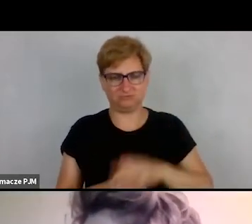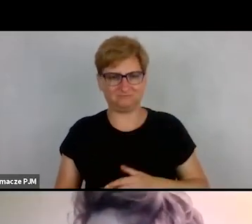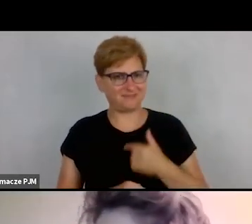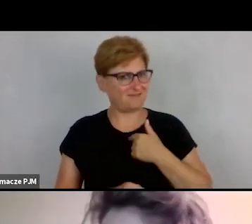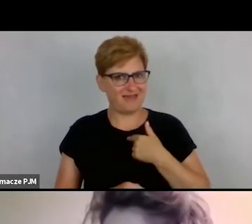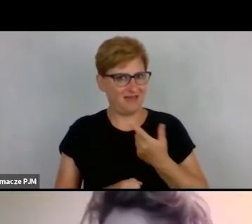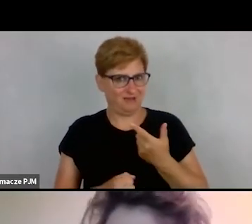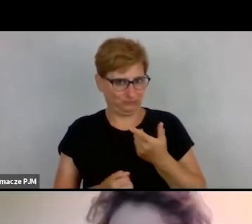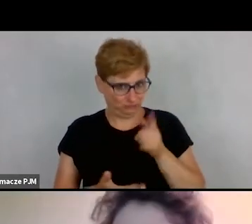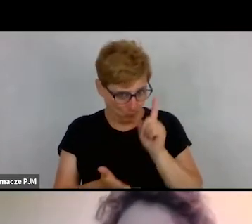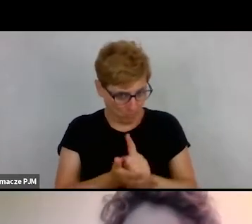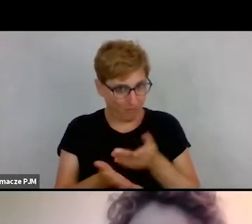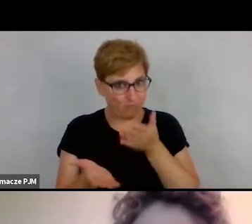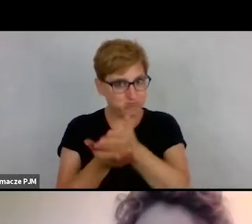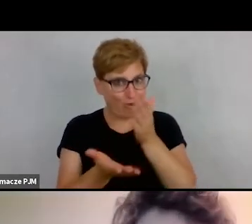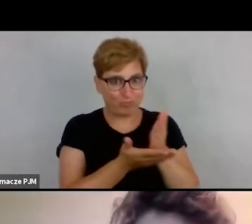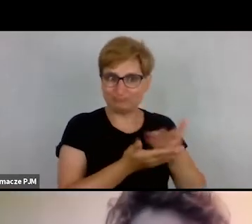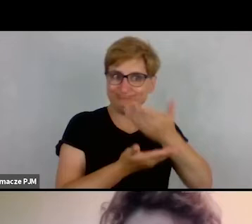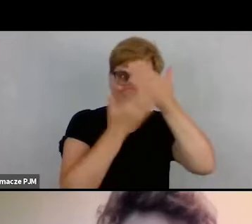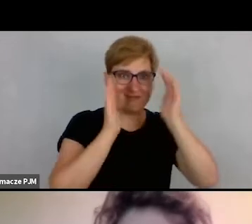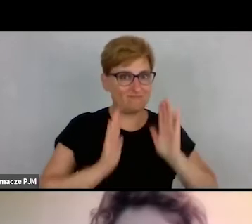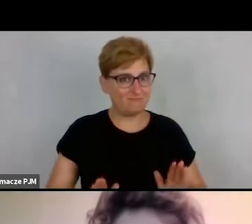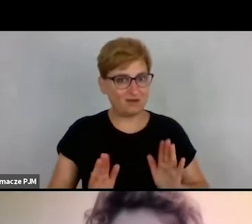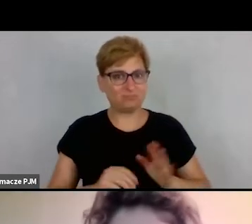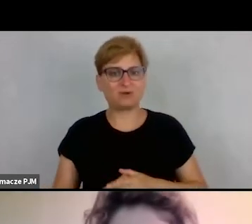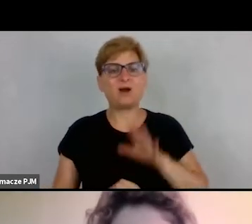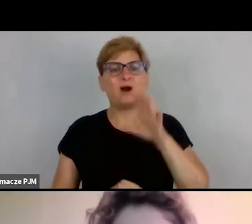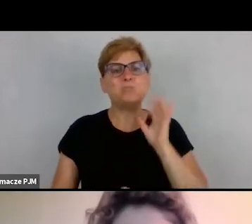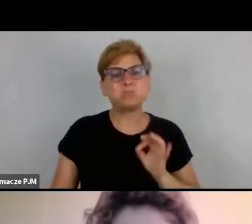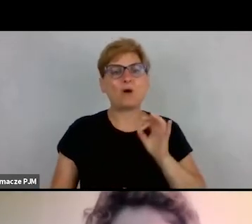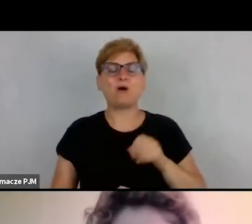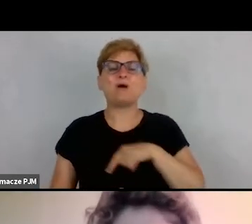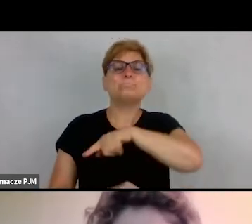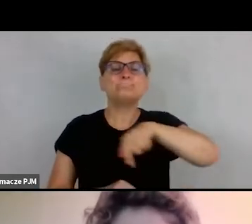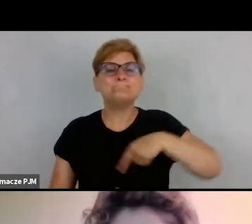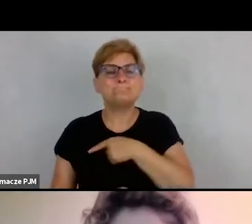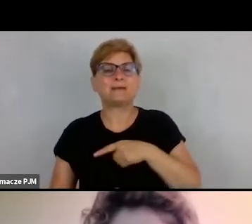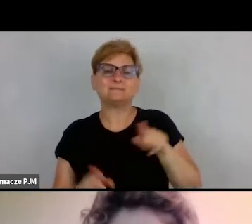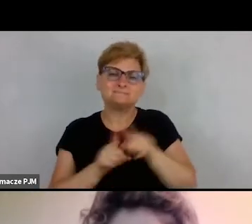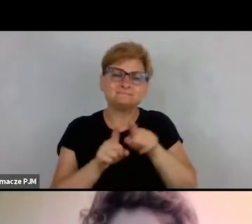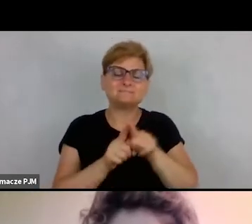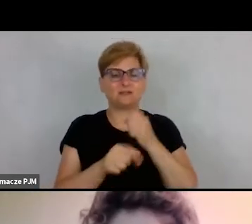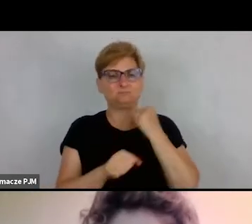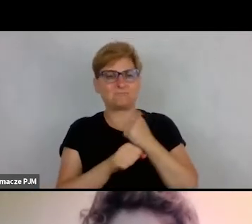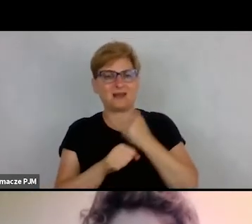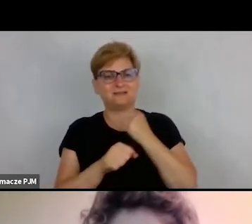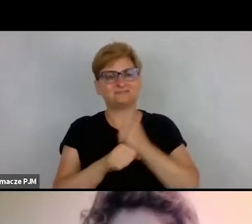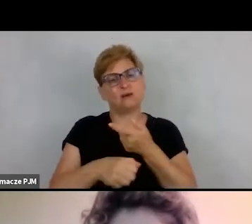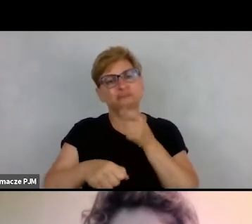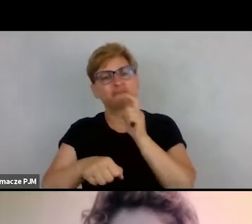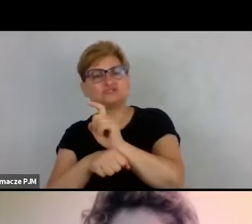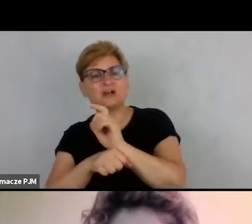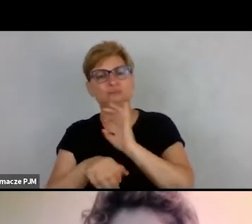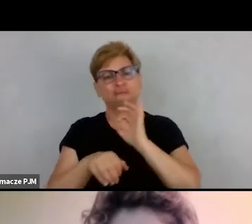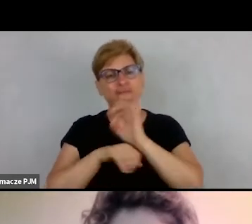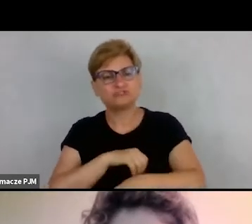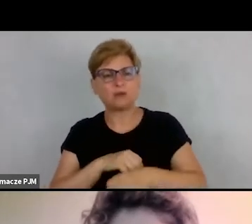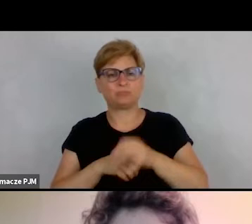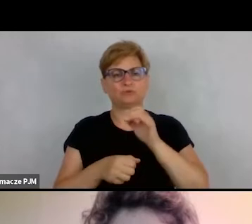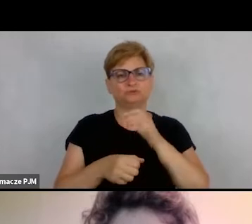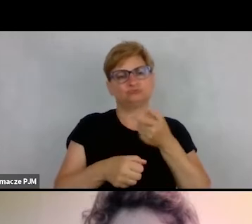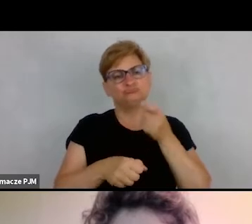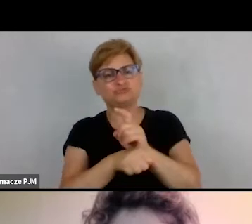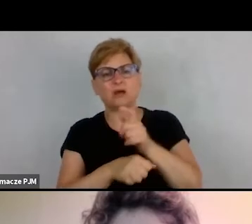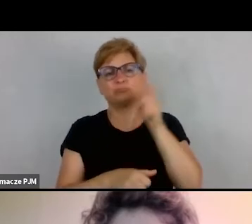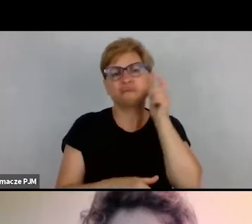up in the criminal legal system. They were required to spend a weekend in jail if they didn't show up at the group. And the